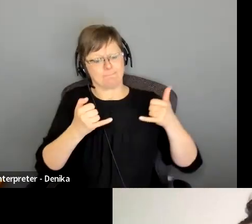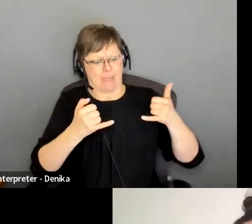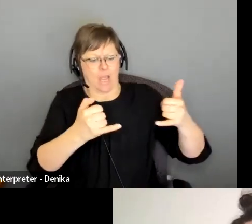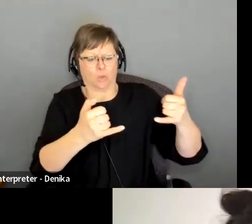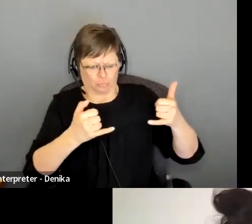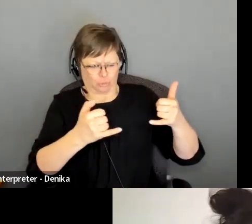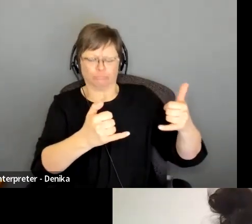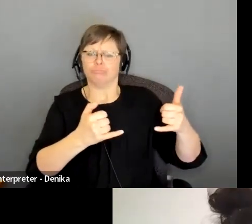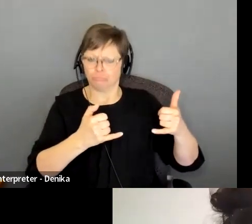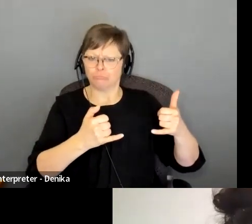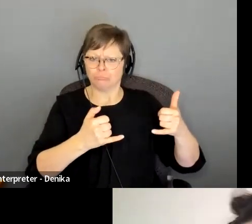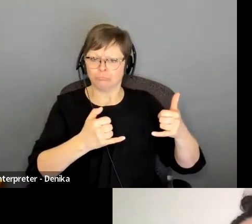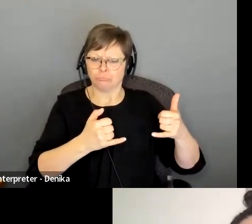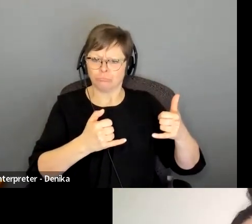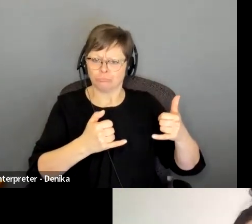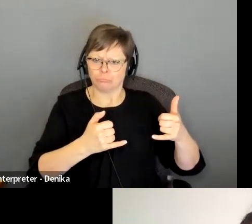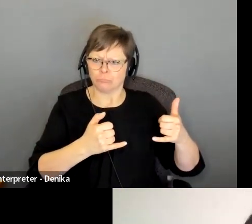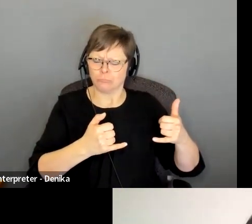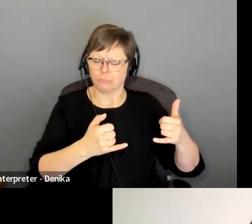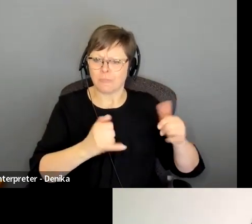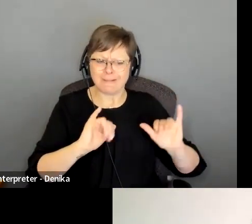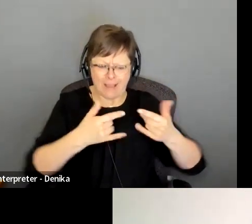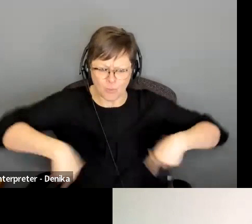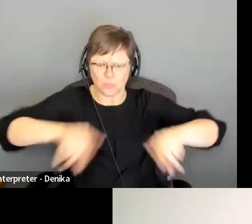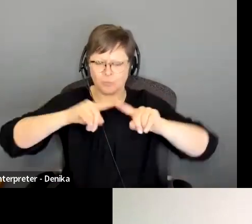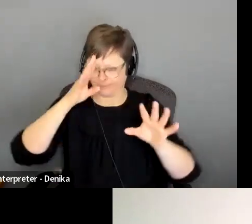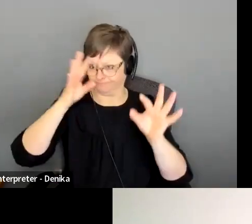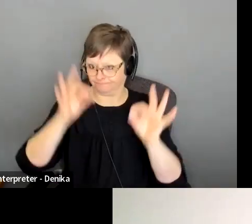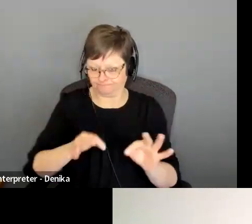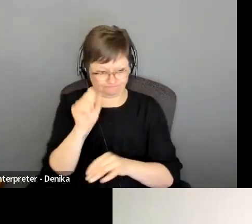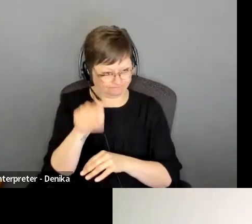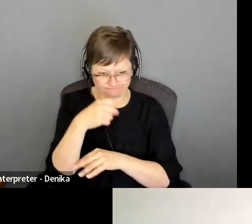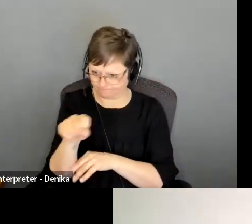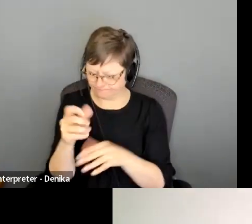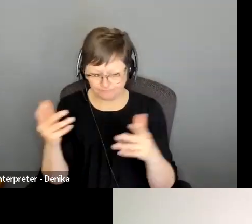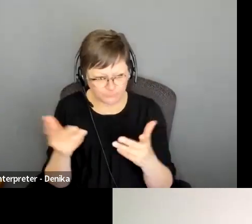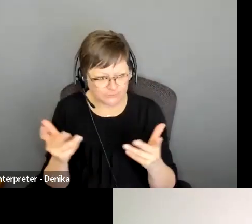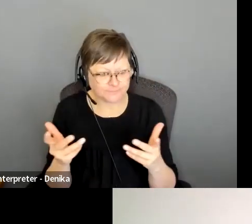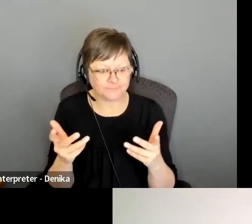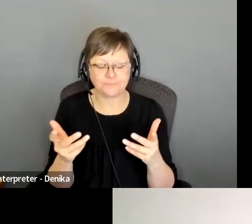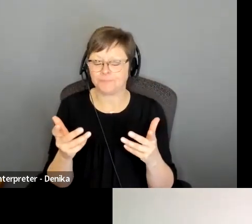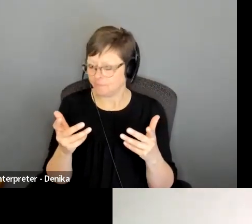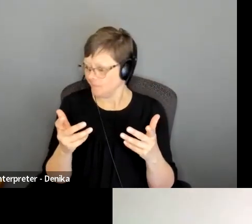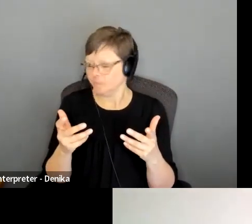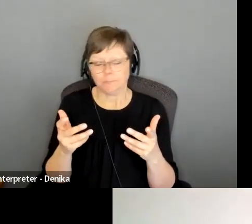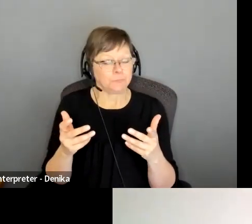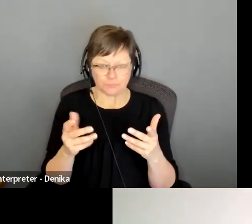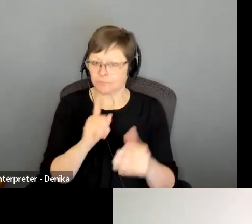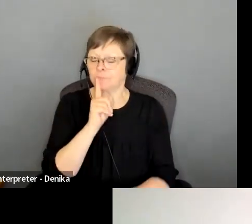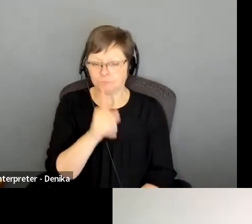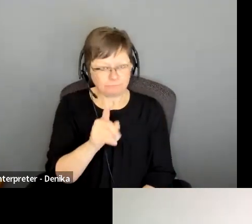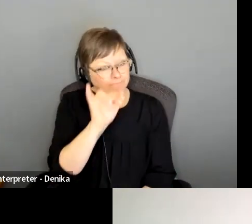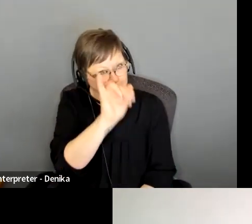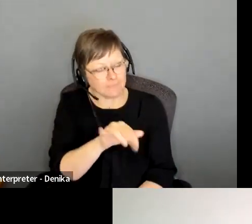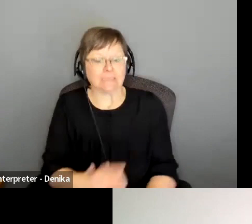with given information, and make decisions. And that is also key to figuring out how best